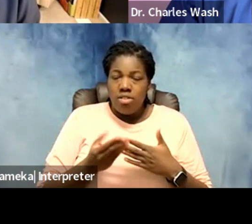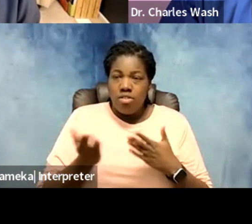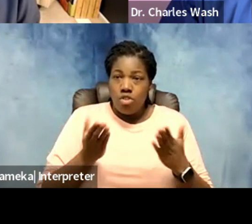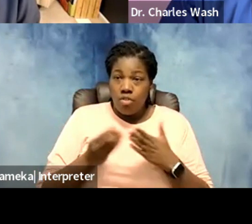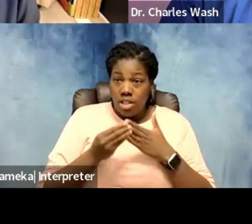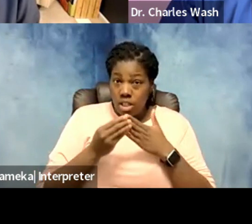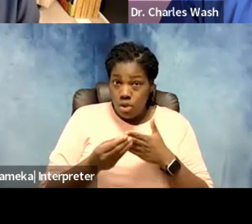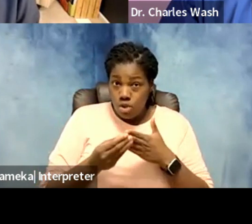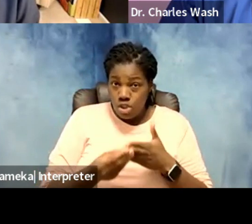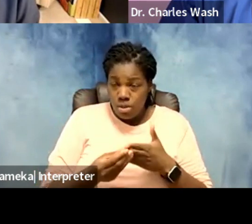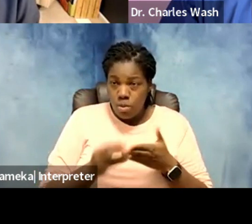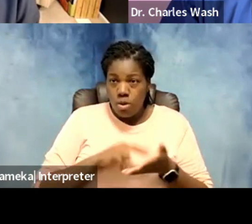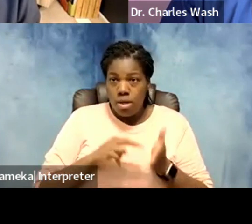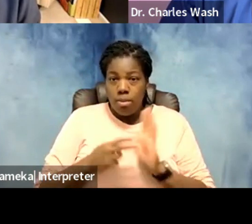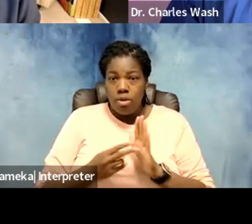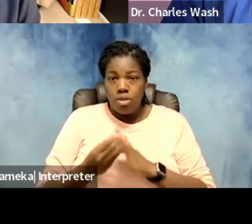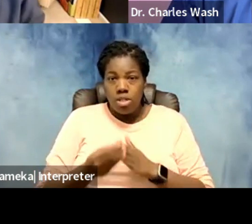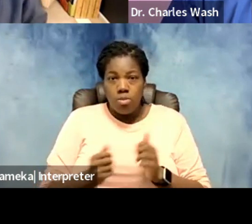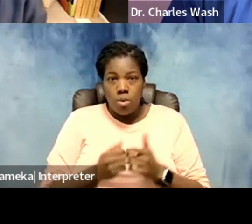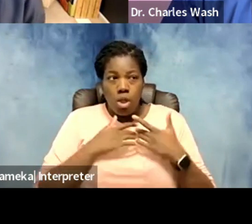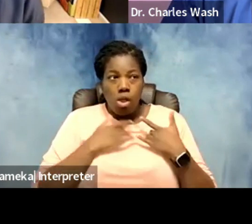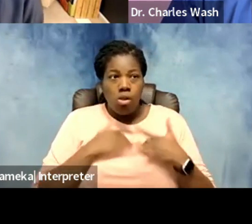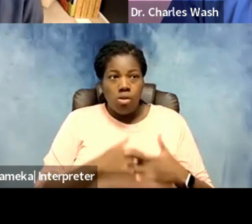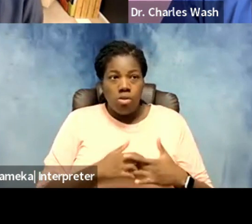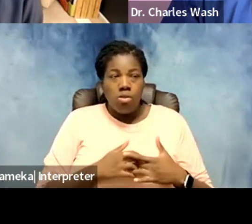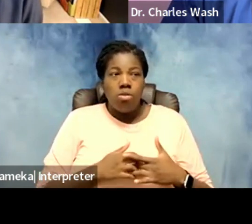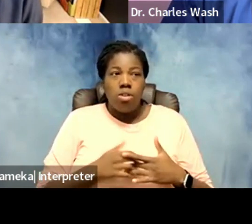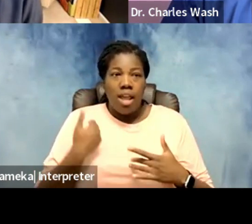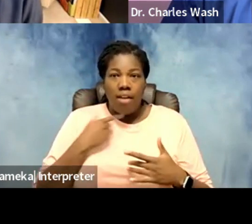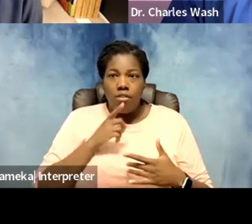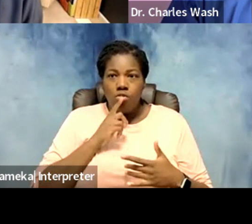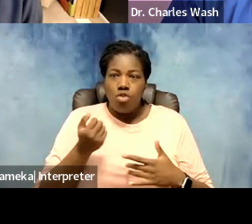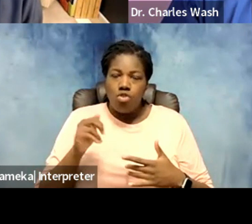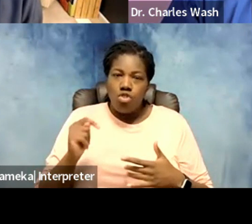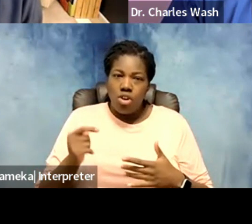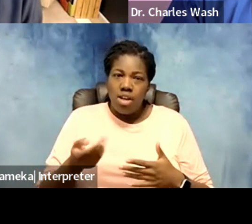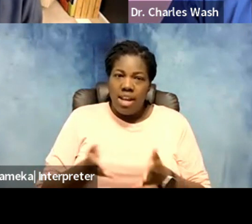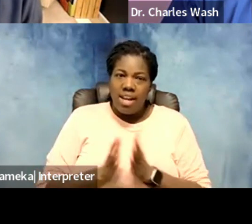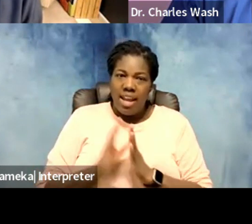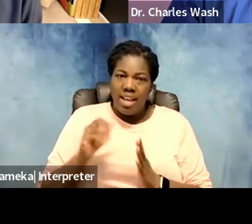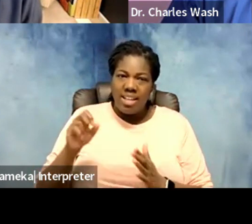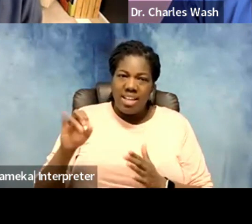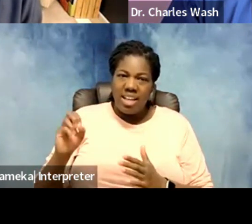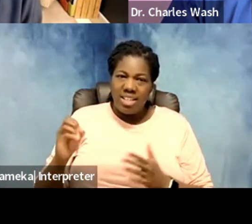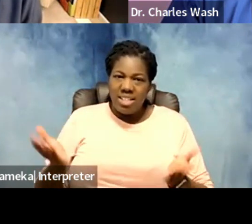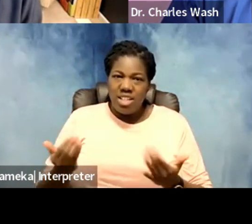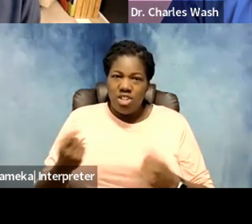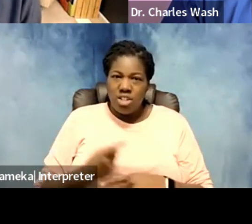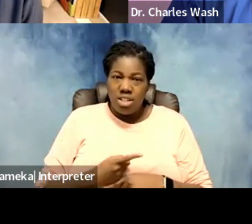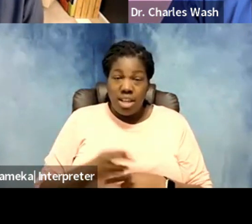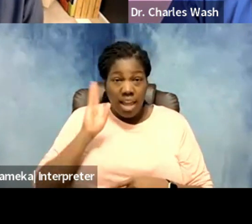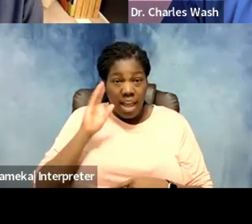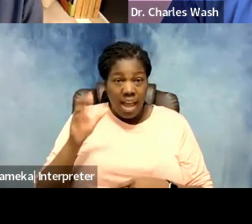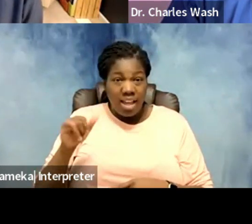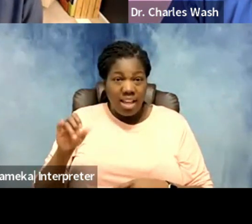servant leadership and what it means to lead with the heart and have true grit. And so I've asked Cassie to be here today. Hi, Cassie, how are